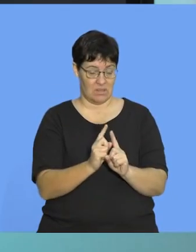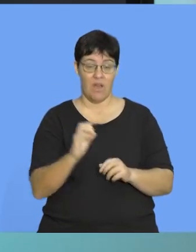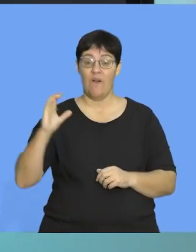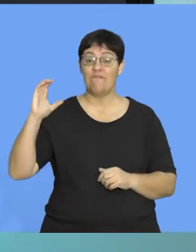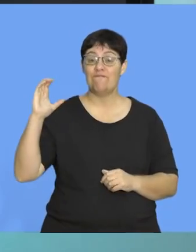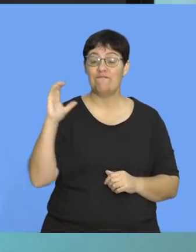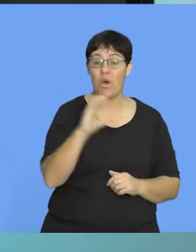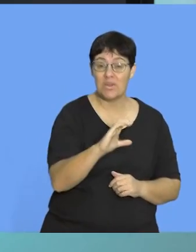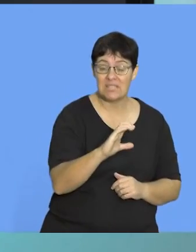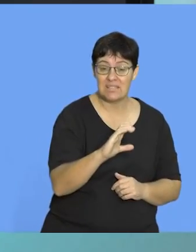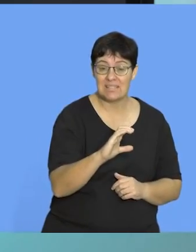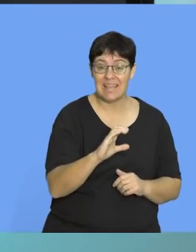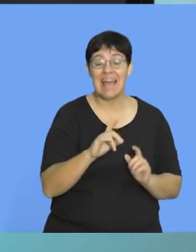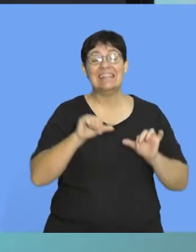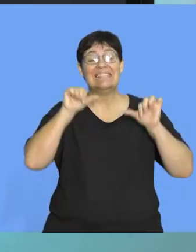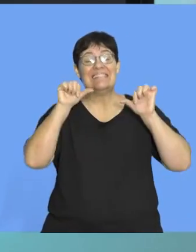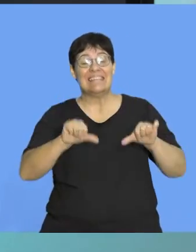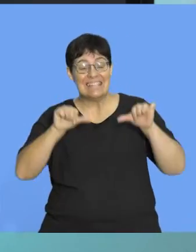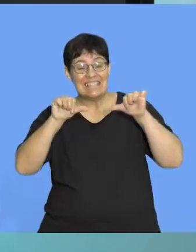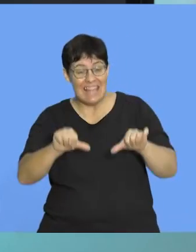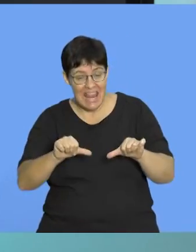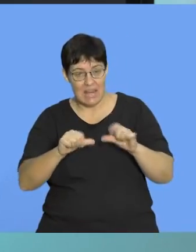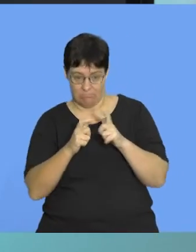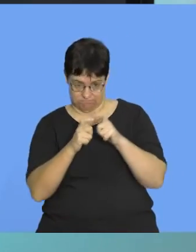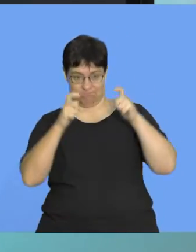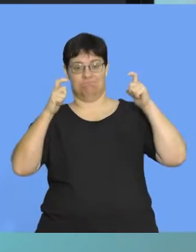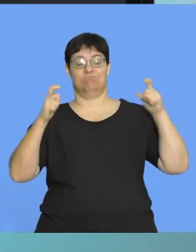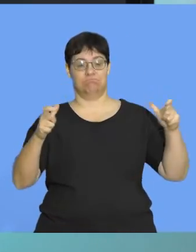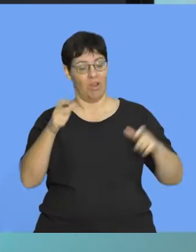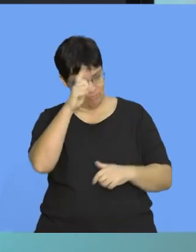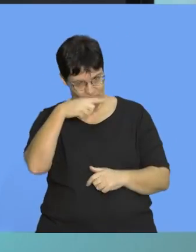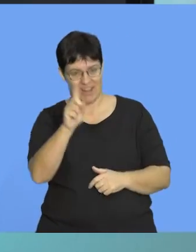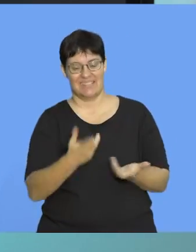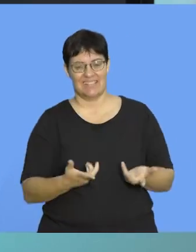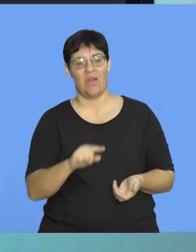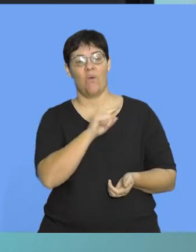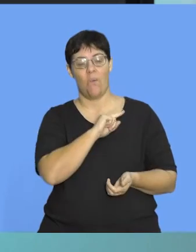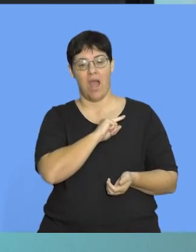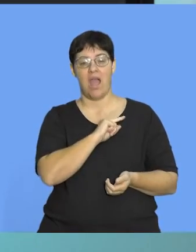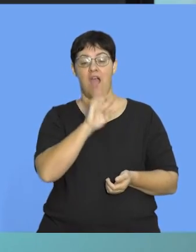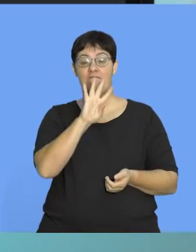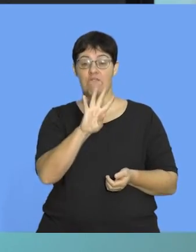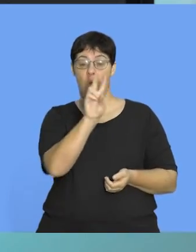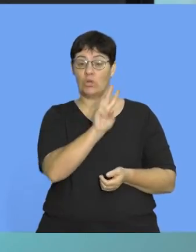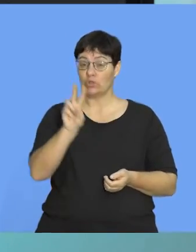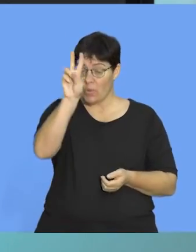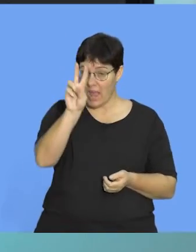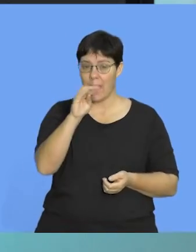became 16 times bigger, which is right because 4 squared is